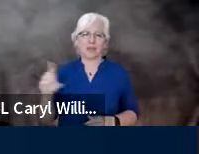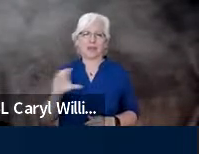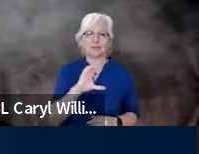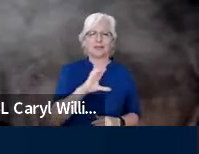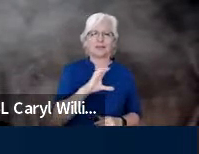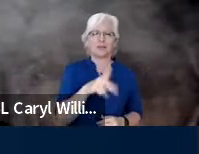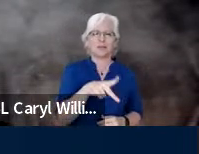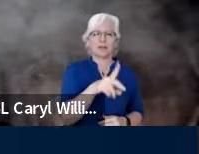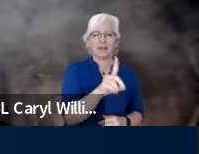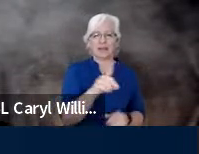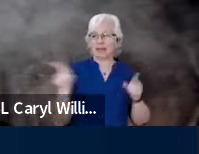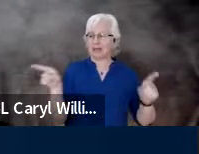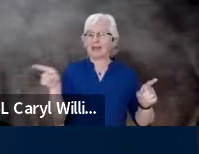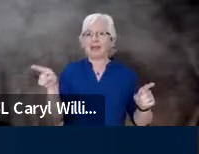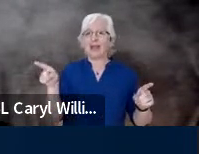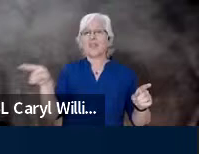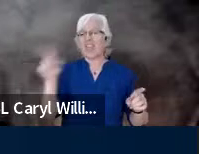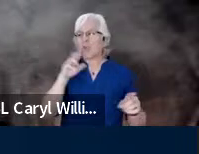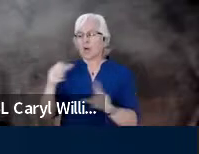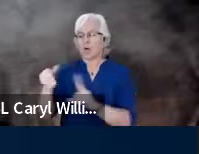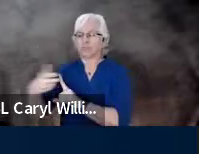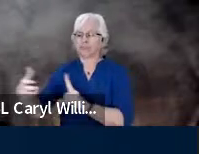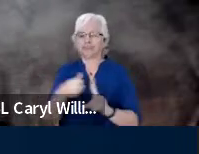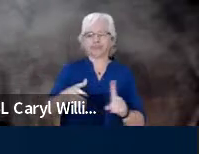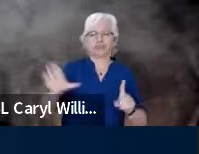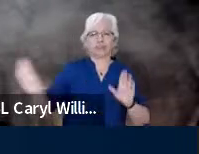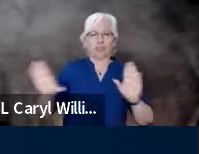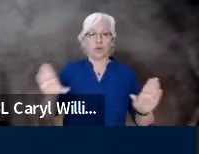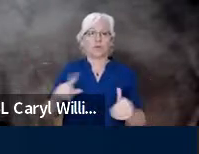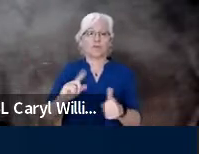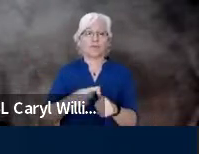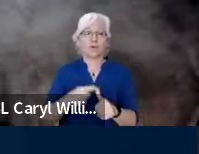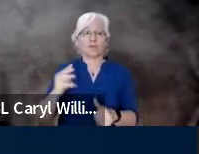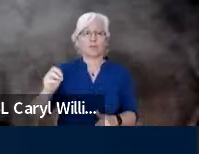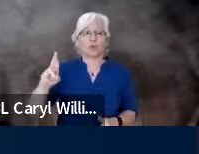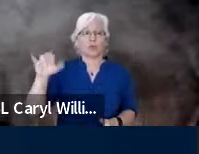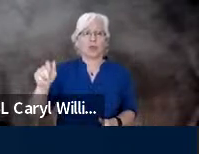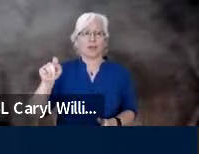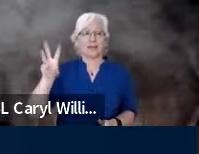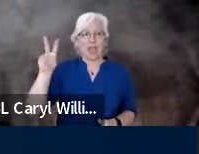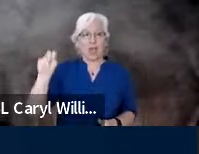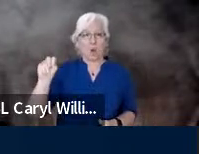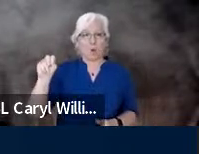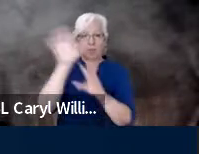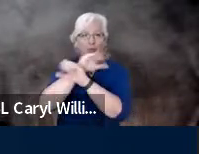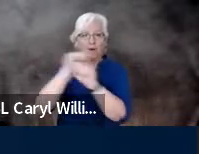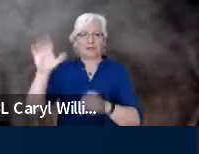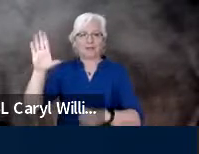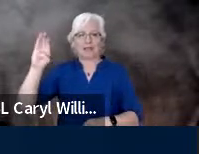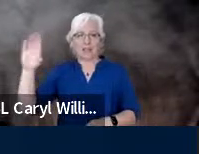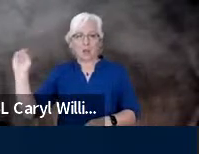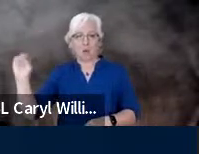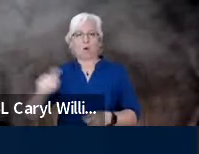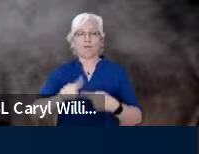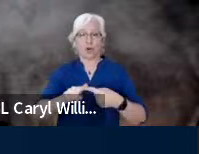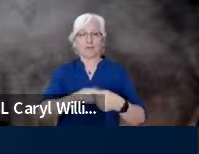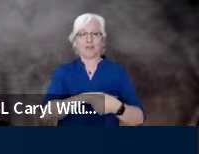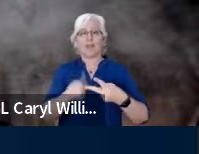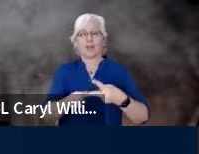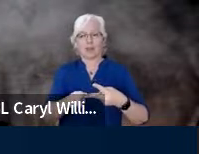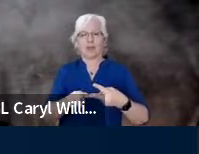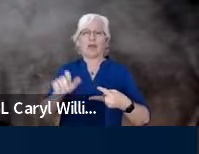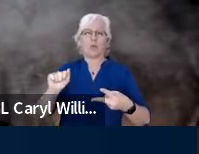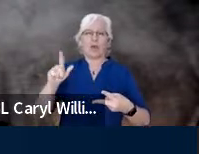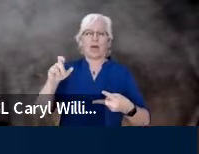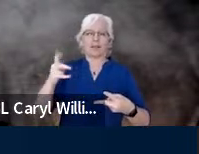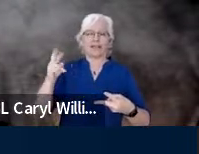their organizations. First will be Maria Town, President and CEO, and second will be Alexandra